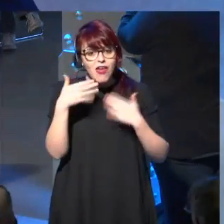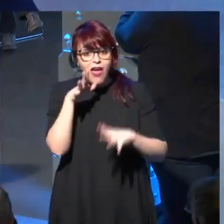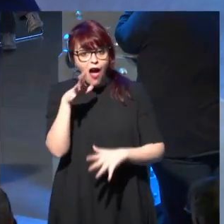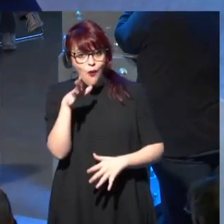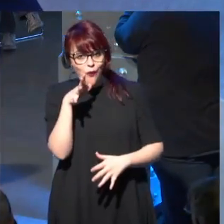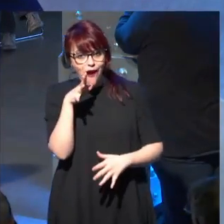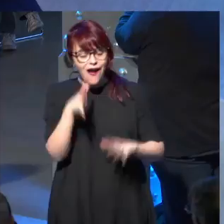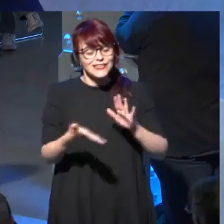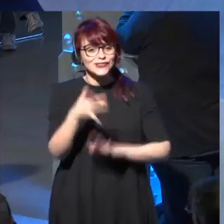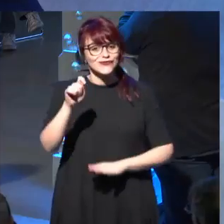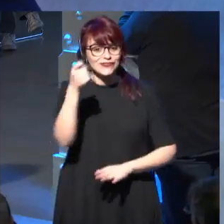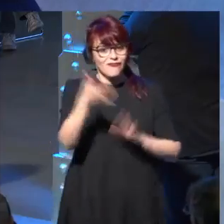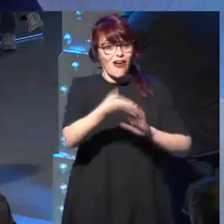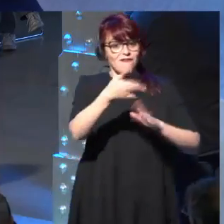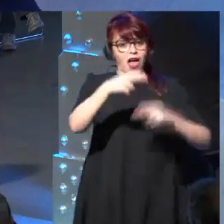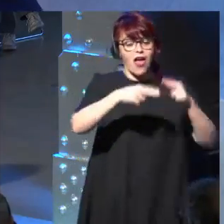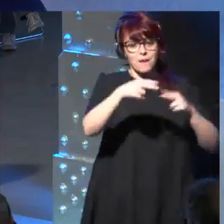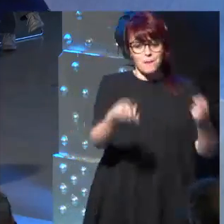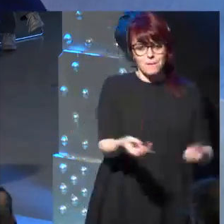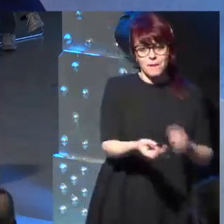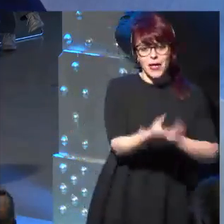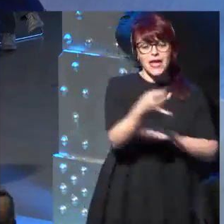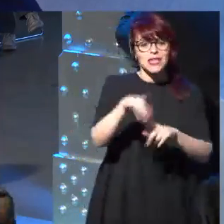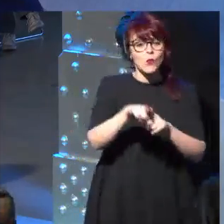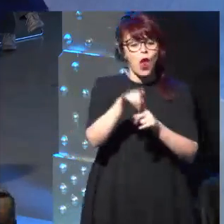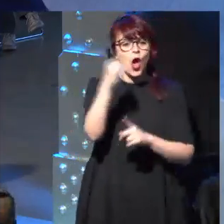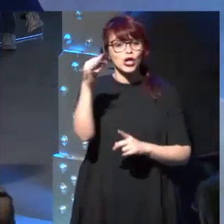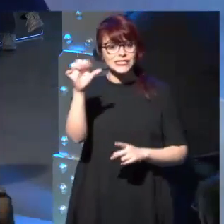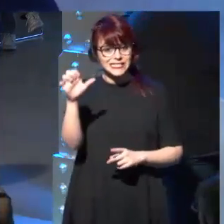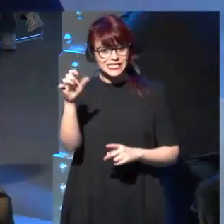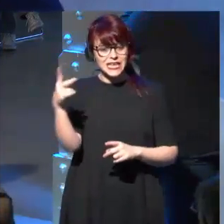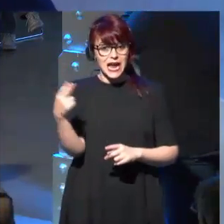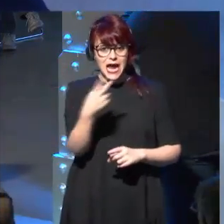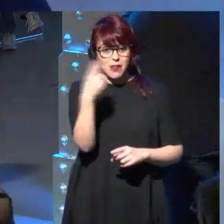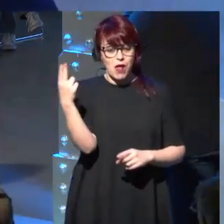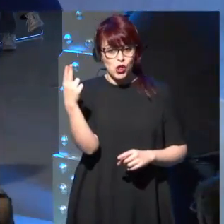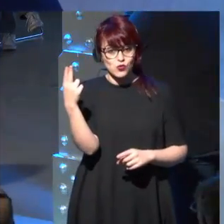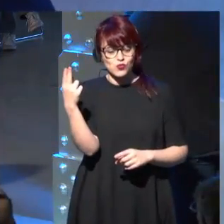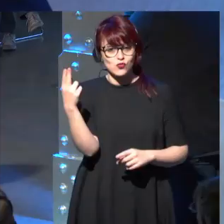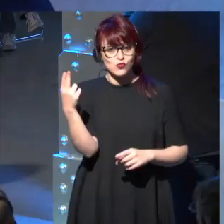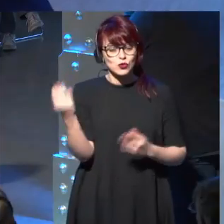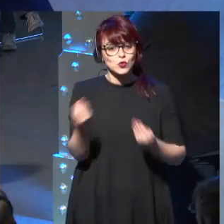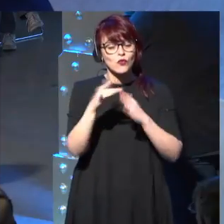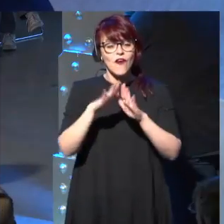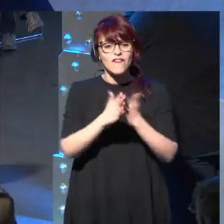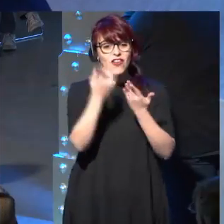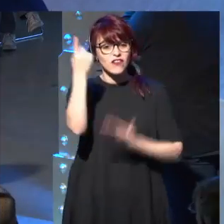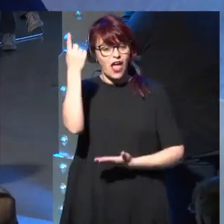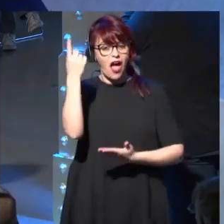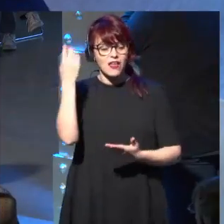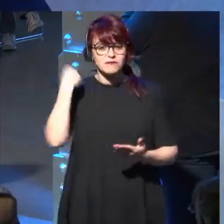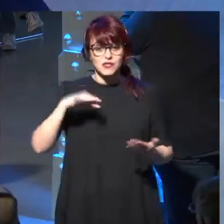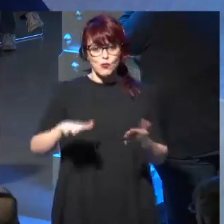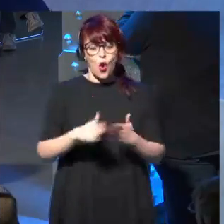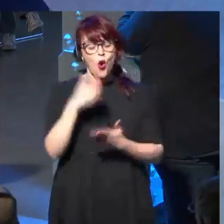that Joseph and his brothers are both in Bible and in Quran. And also Turkish is